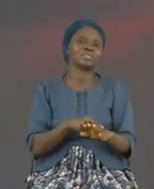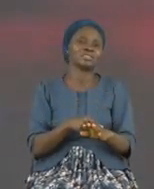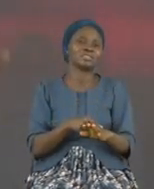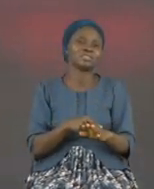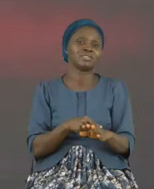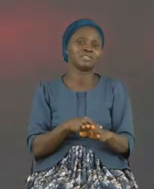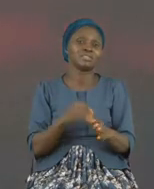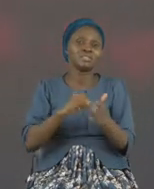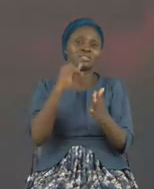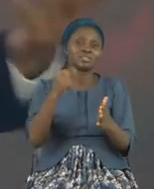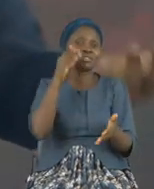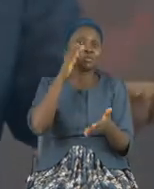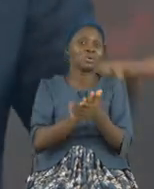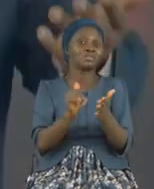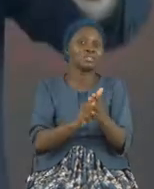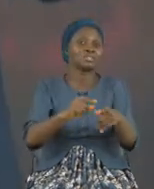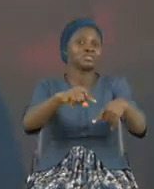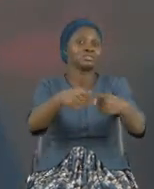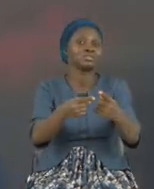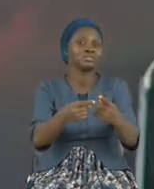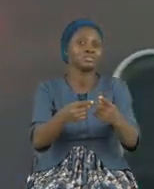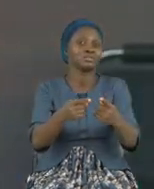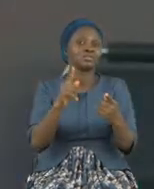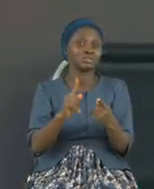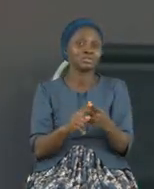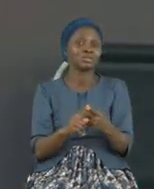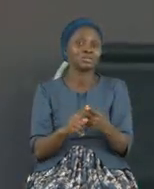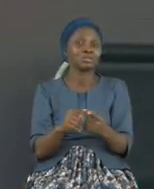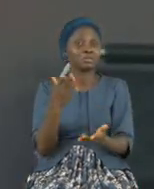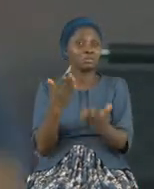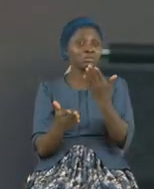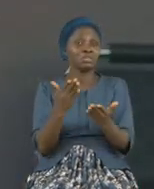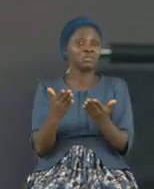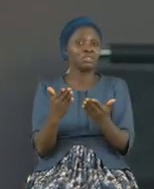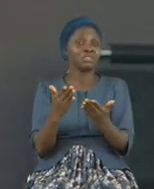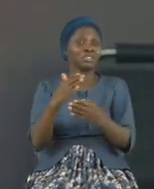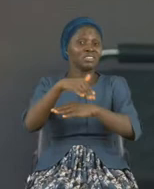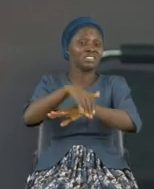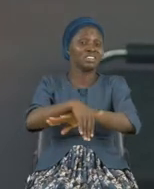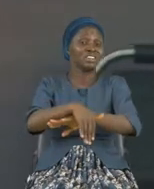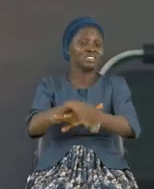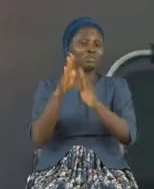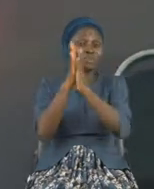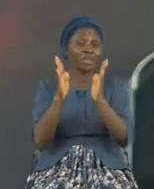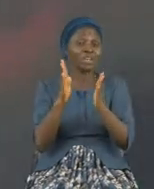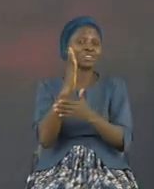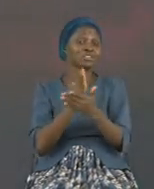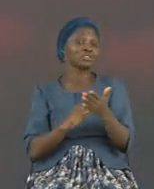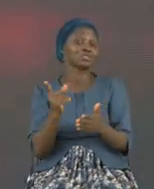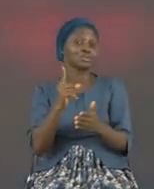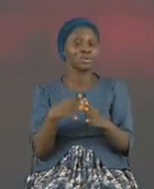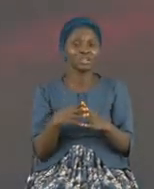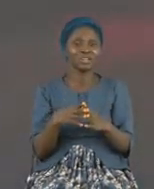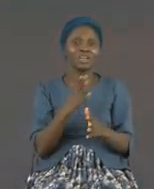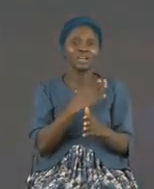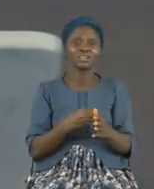goes to maybe night vigil somewhere. And everybody is lining up. And the